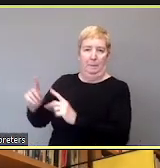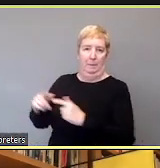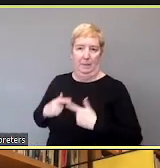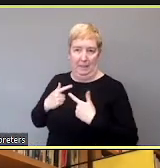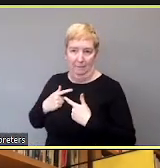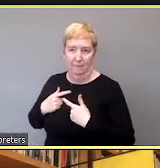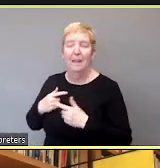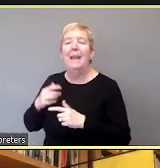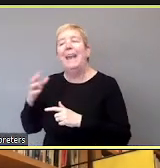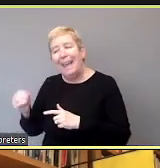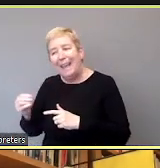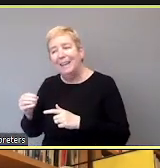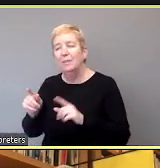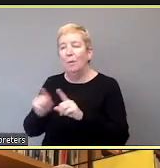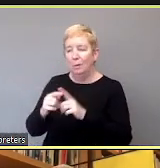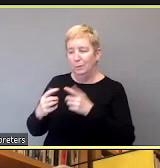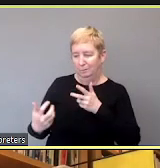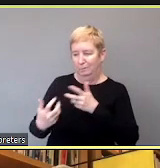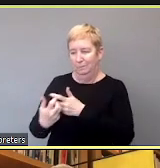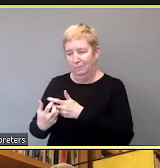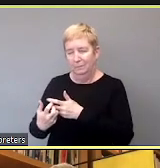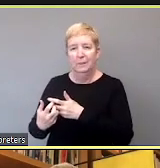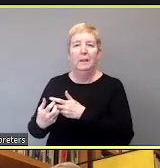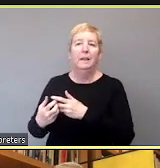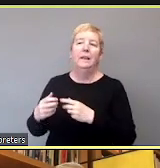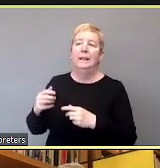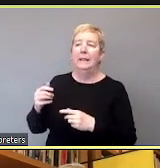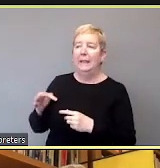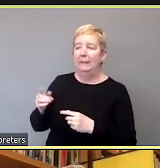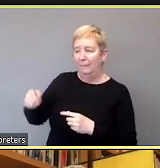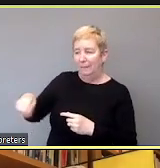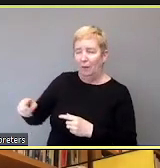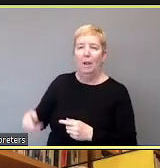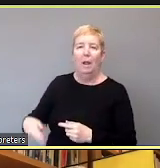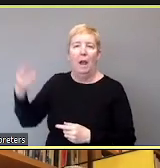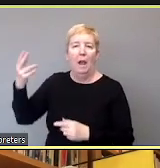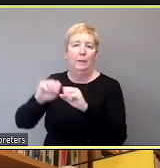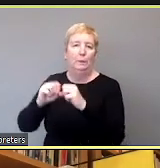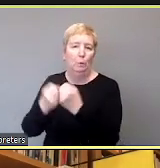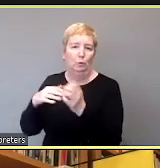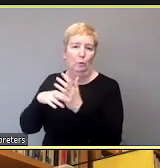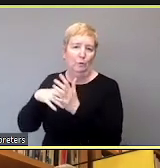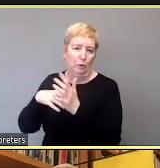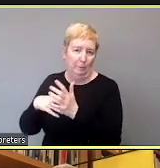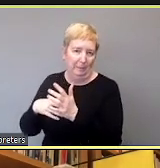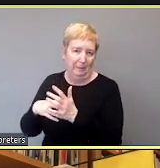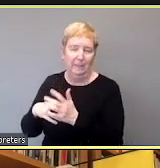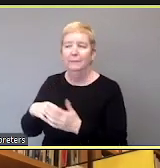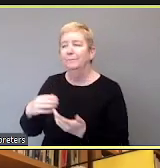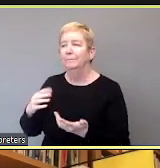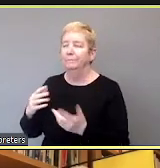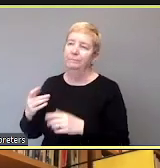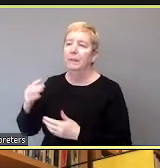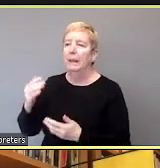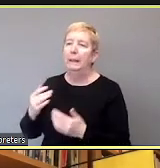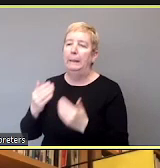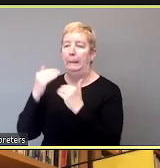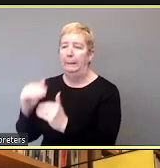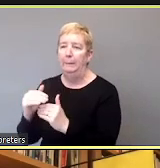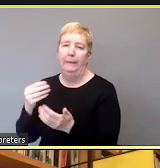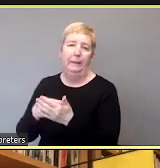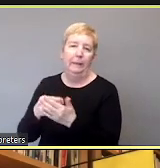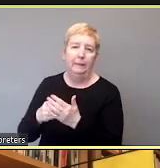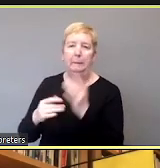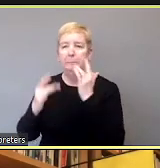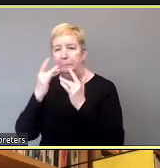also proportionate to high social vulnerability, which equates with low income. So we're doing 2 tracks